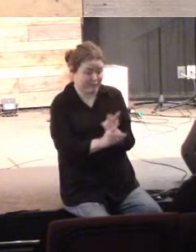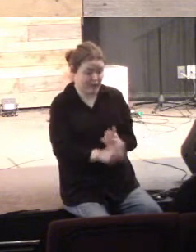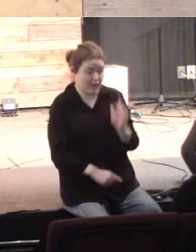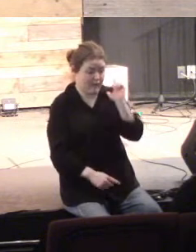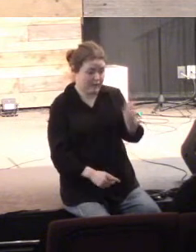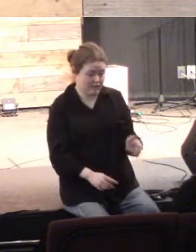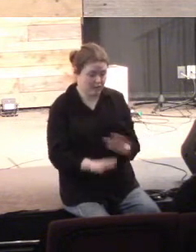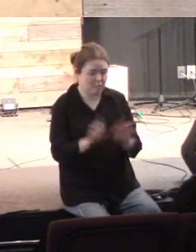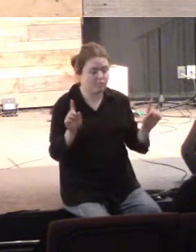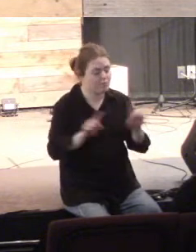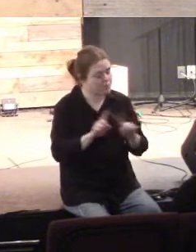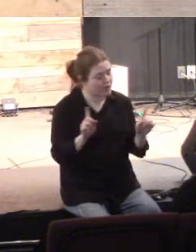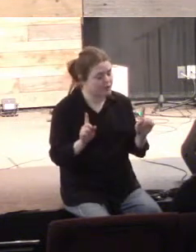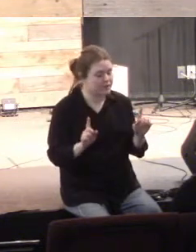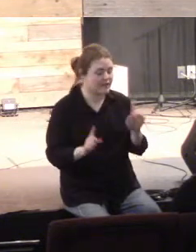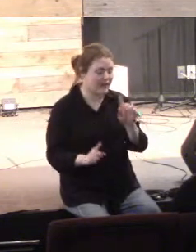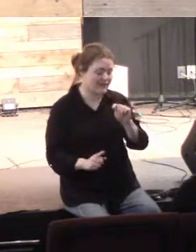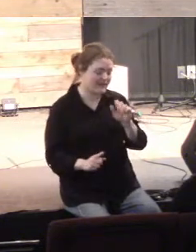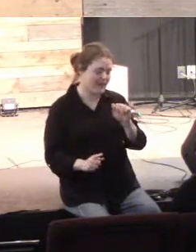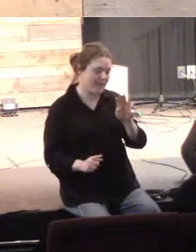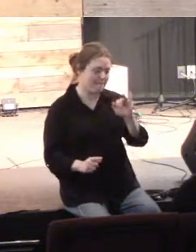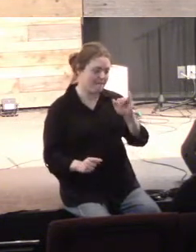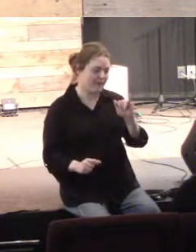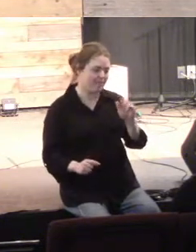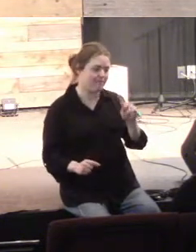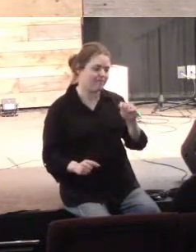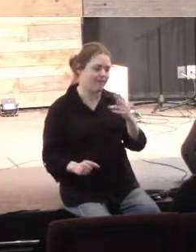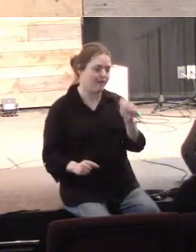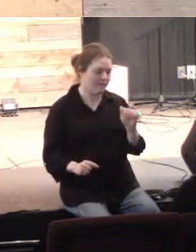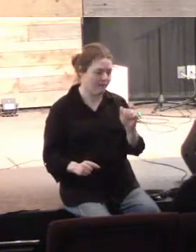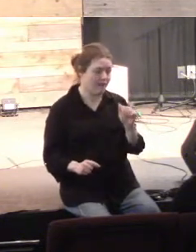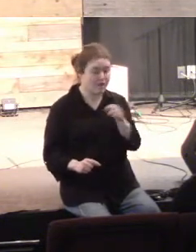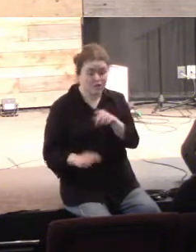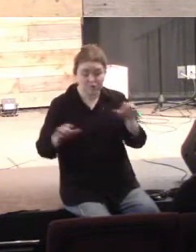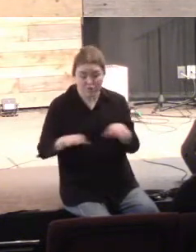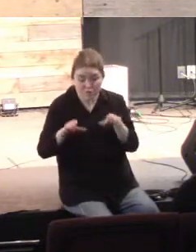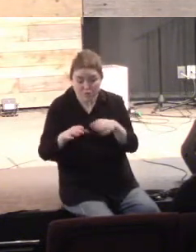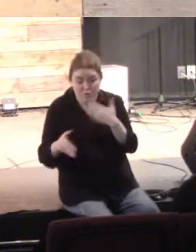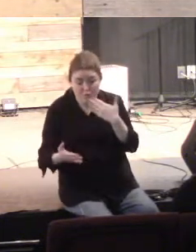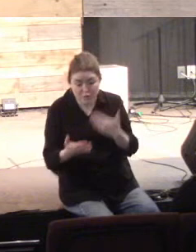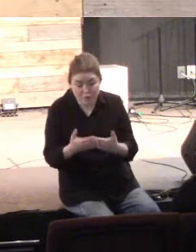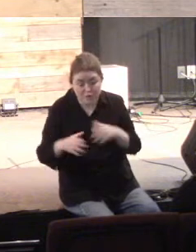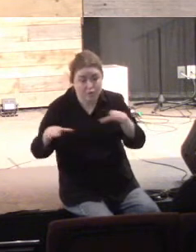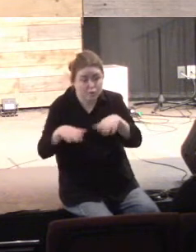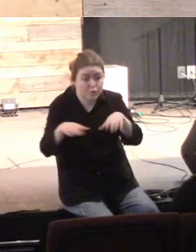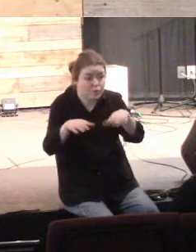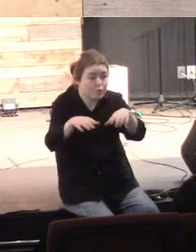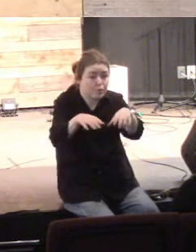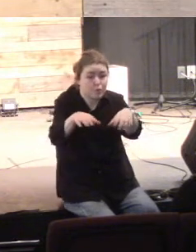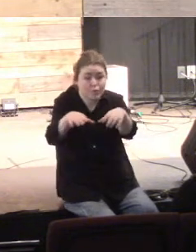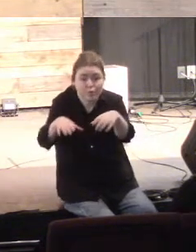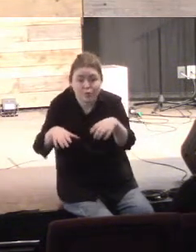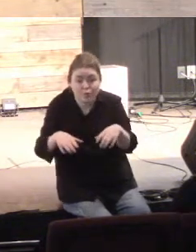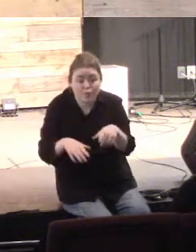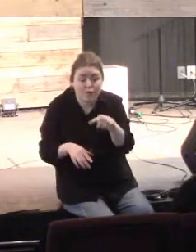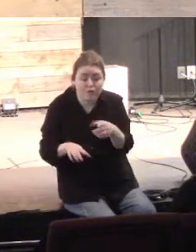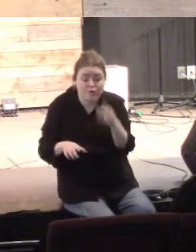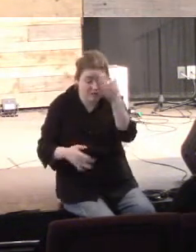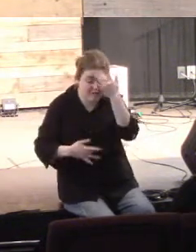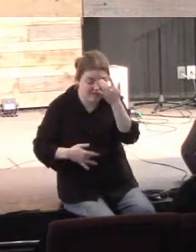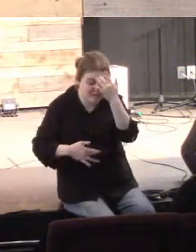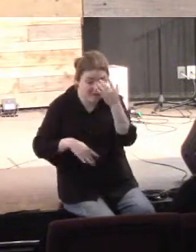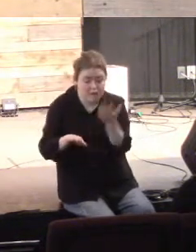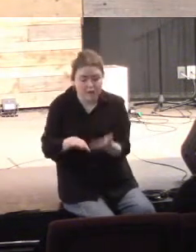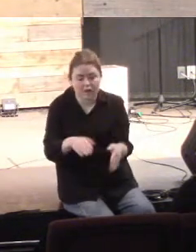But Tabitha, the Bible says, had been doing all kind of good. She got sick and she died.